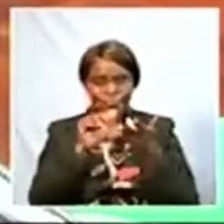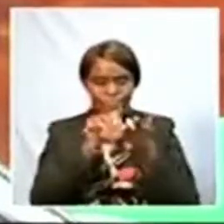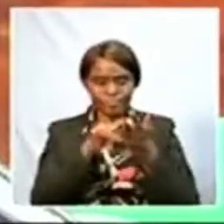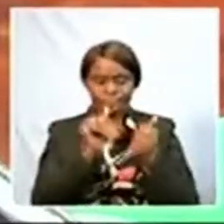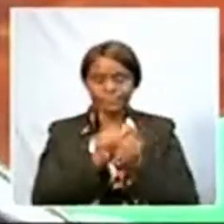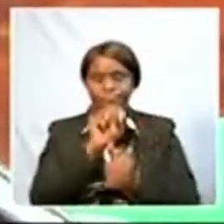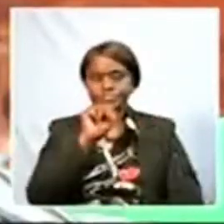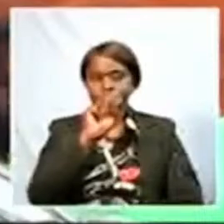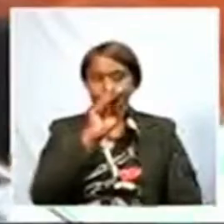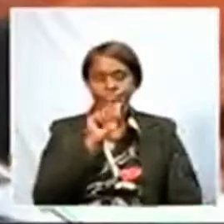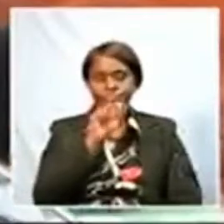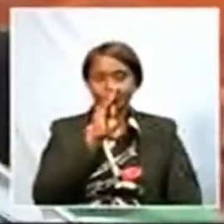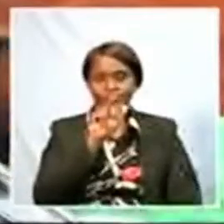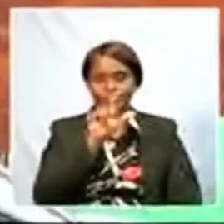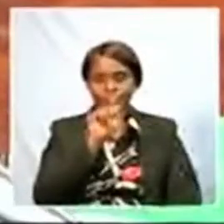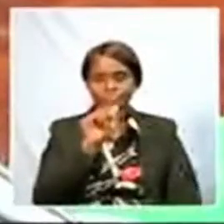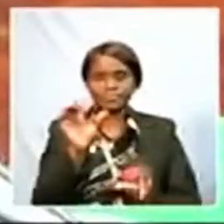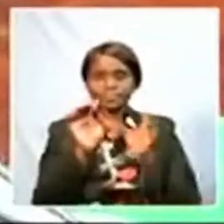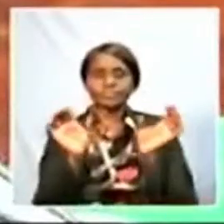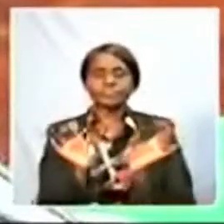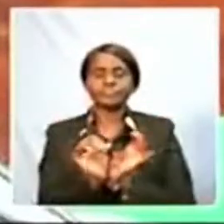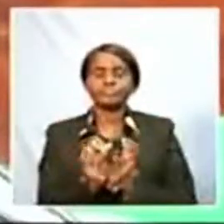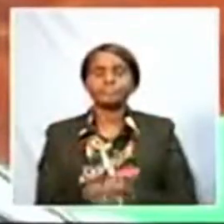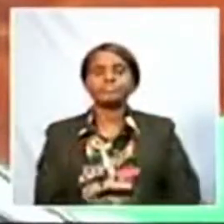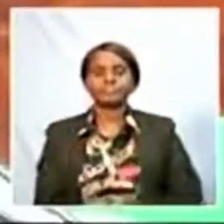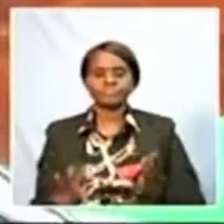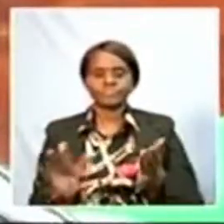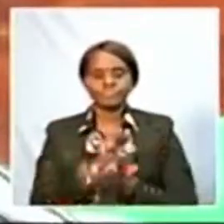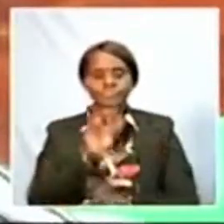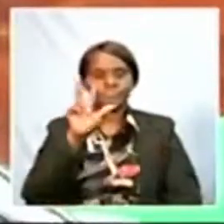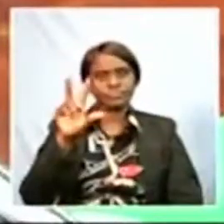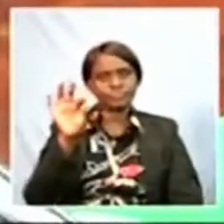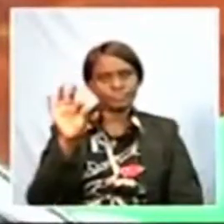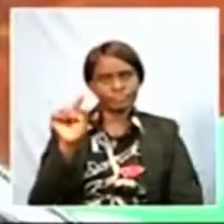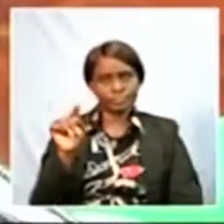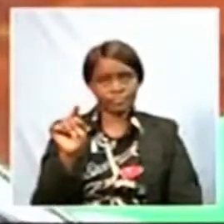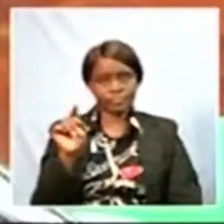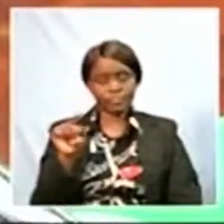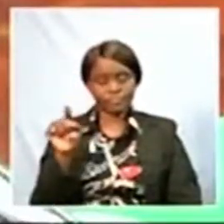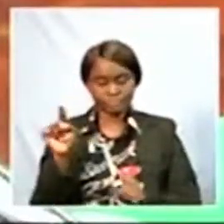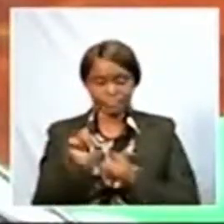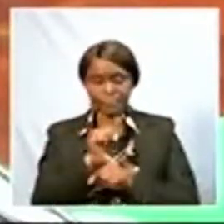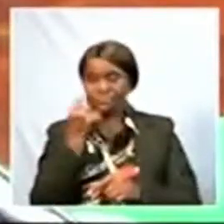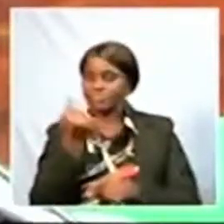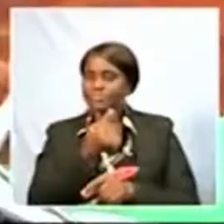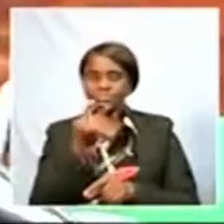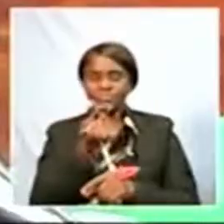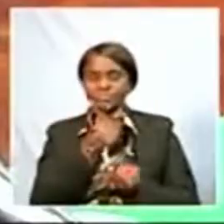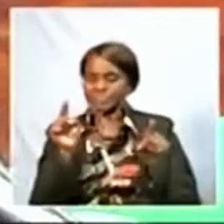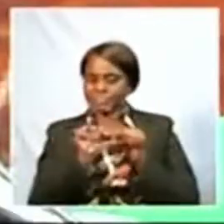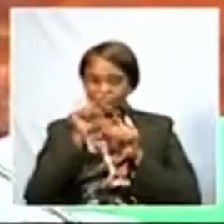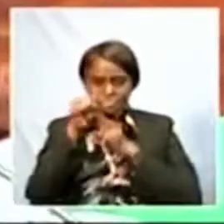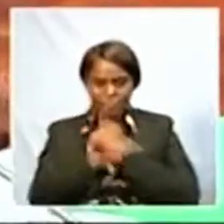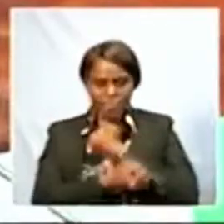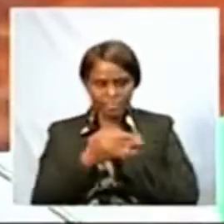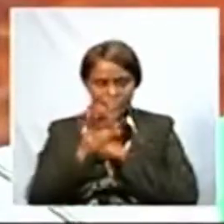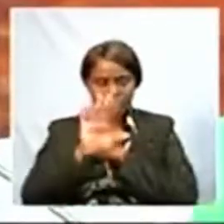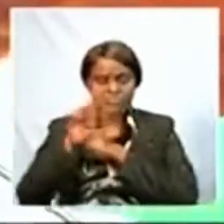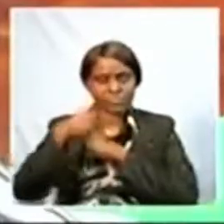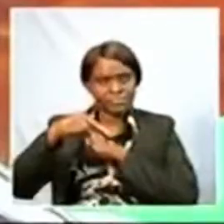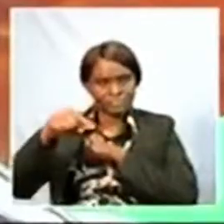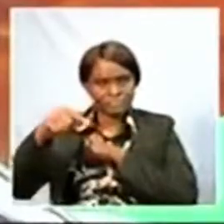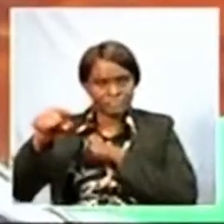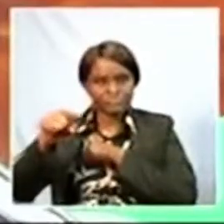Babala constituency. On page 39, it's basically a detail of the ongoing